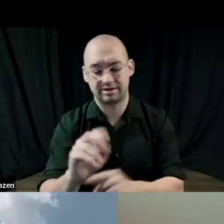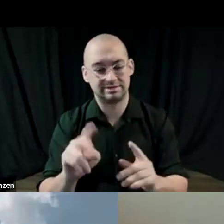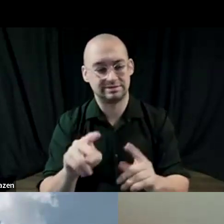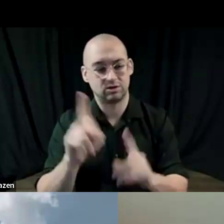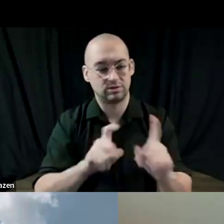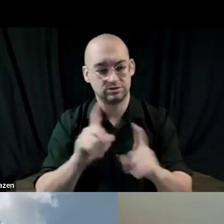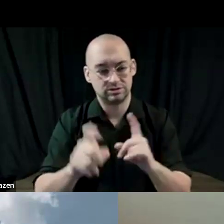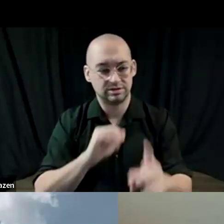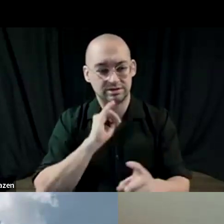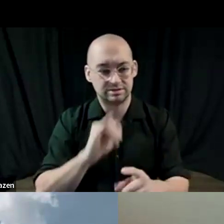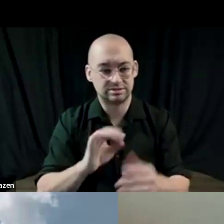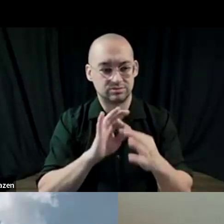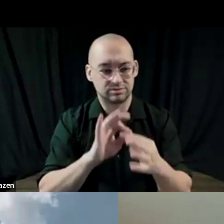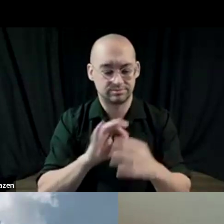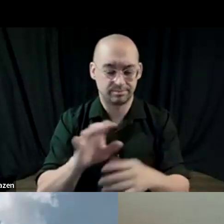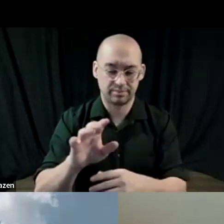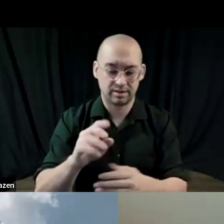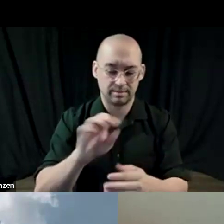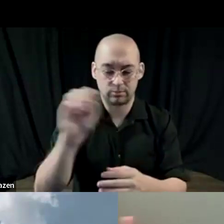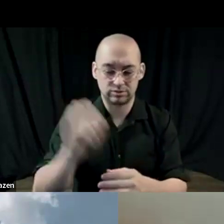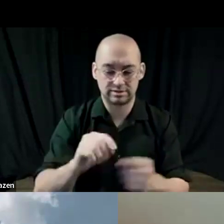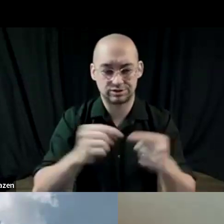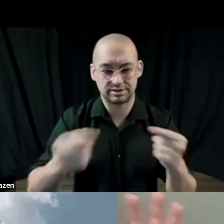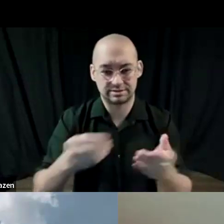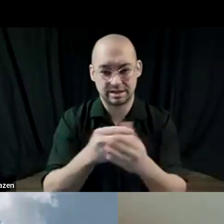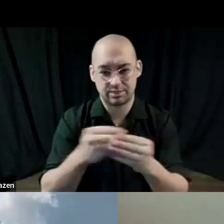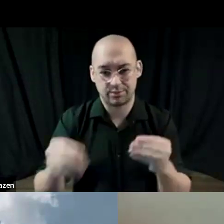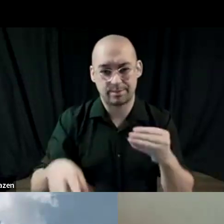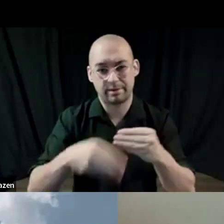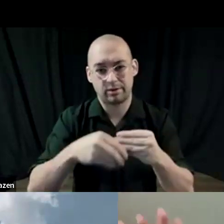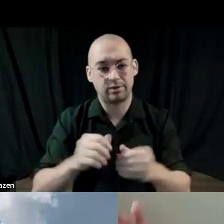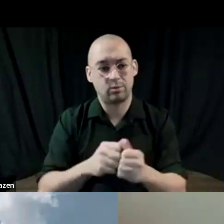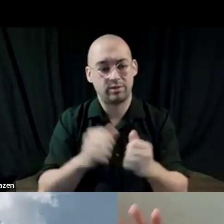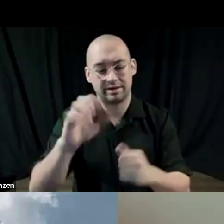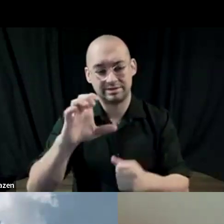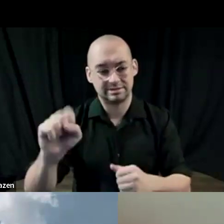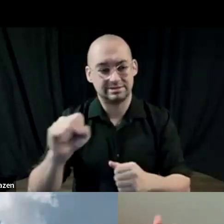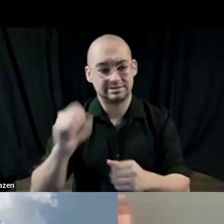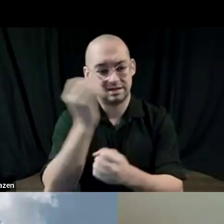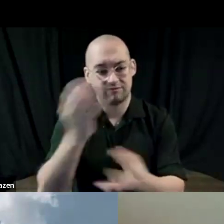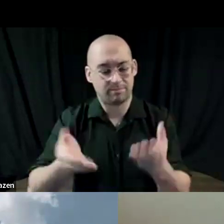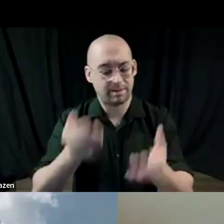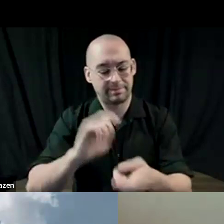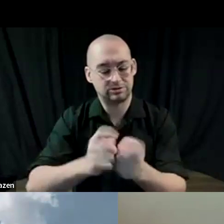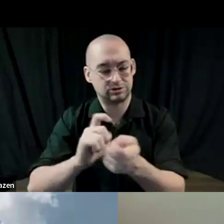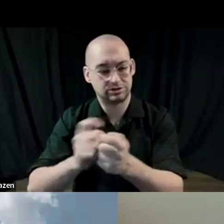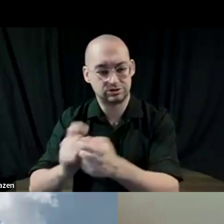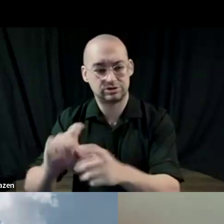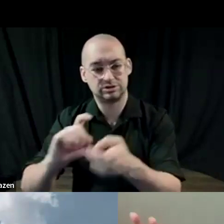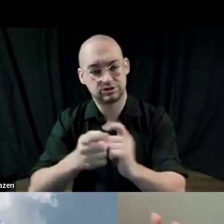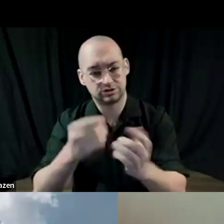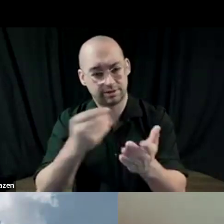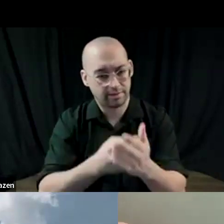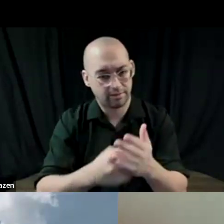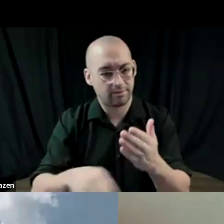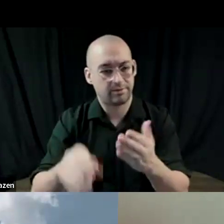to this notion of like percentage versus dollar amounts, and appreciate that with the new ACS data, it might change the percentages, which would change the dollar amounts.